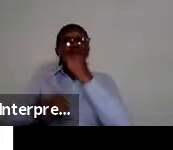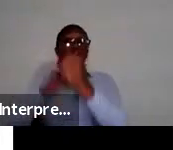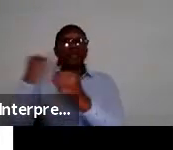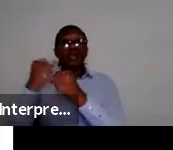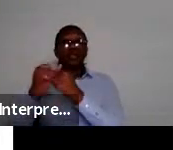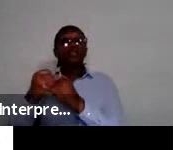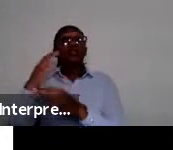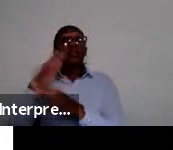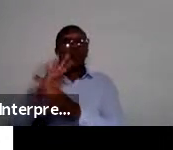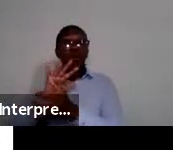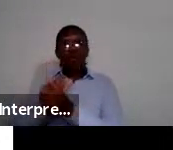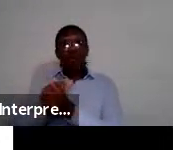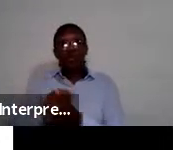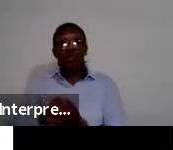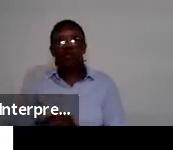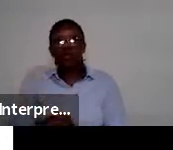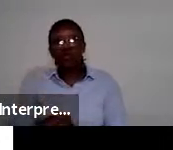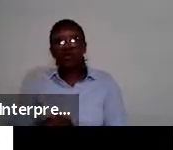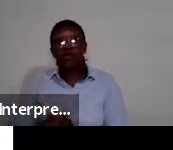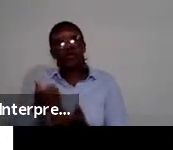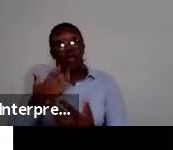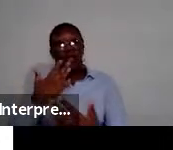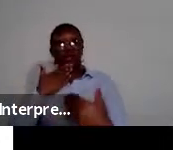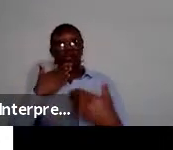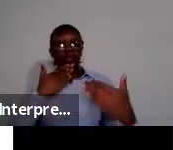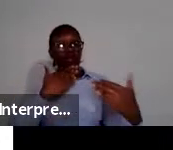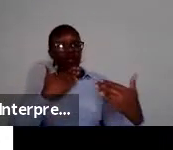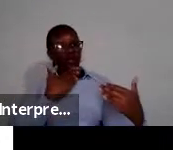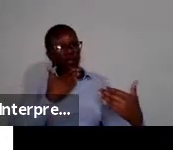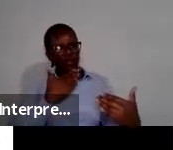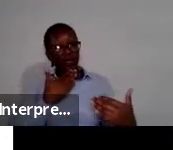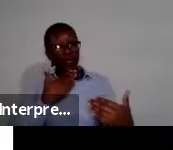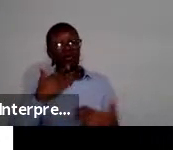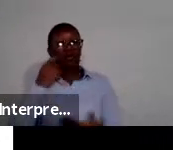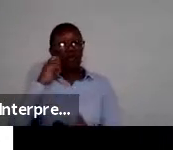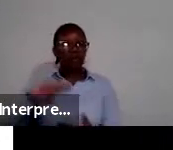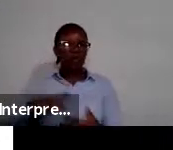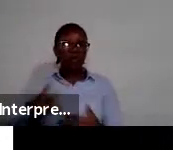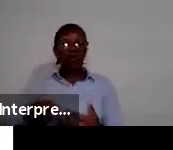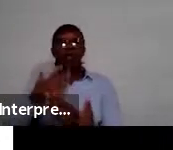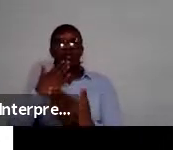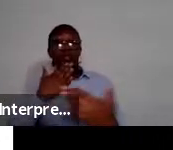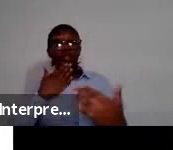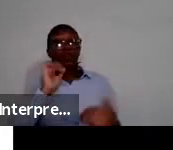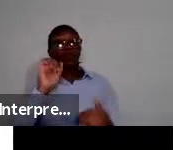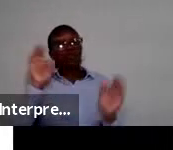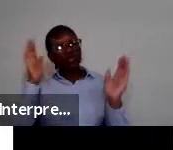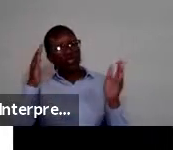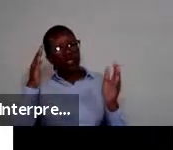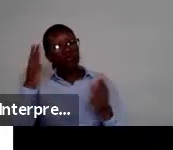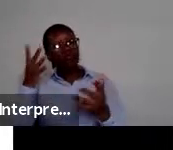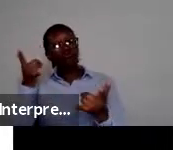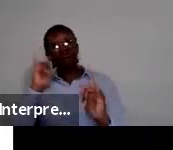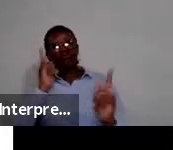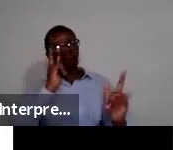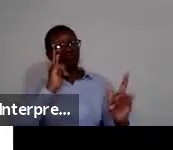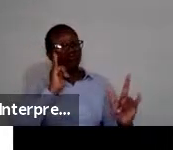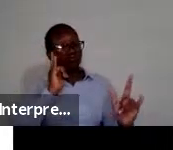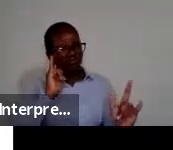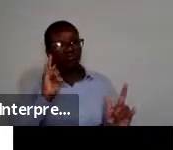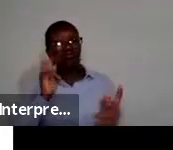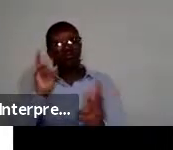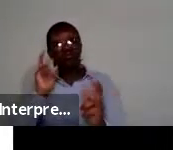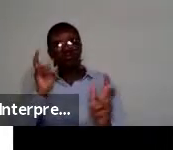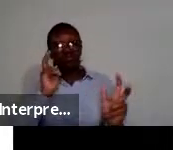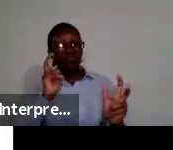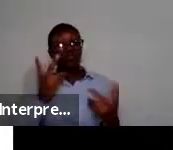organizations. Ladies and gentlemen, I would like to thank you very much for your attention in this particular intimate